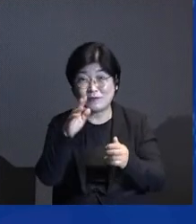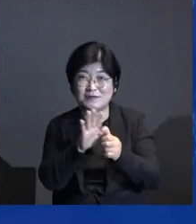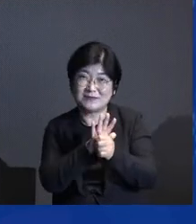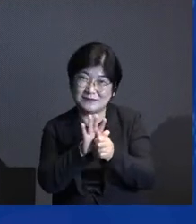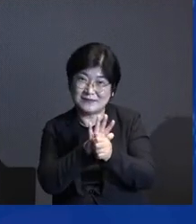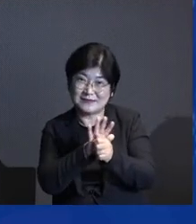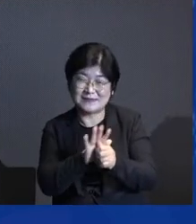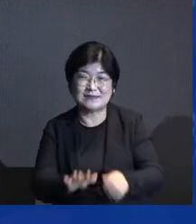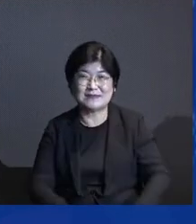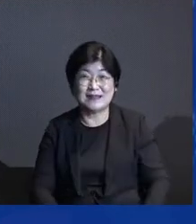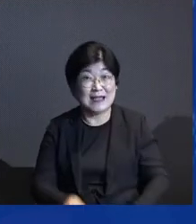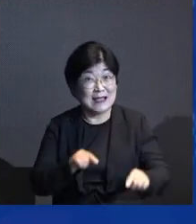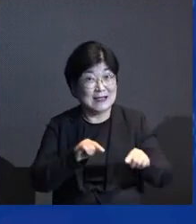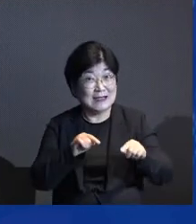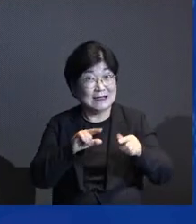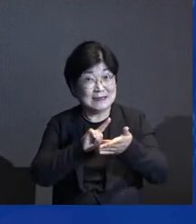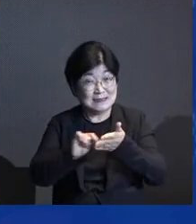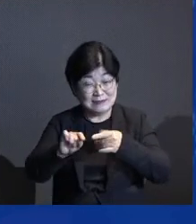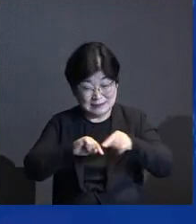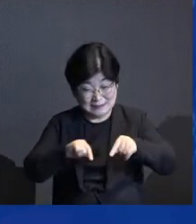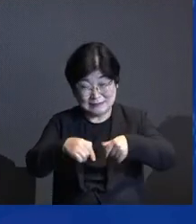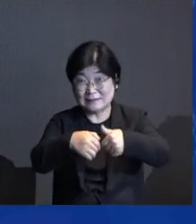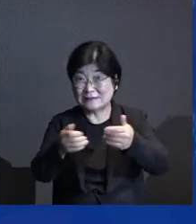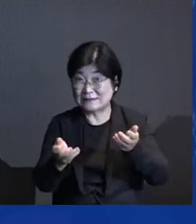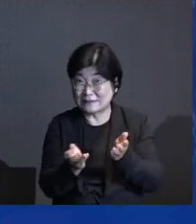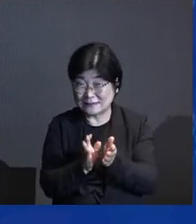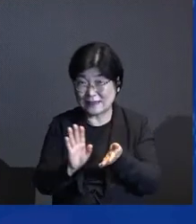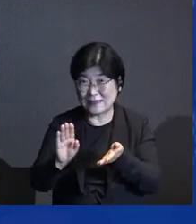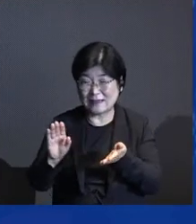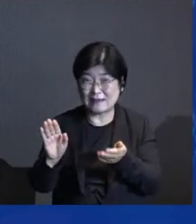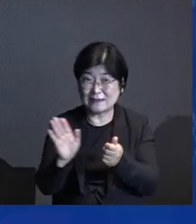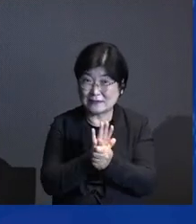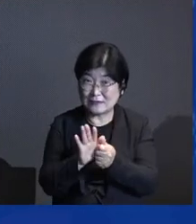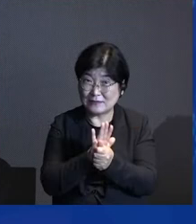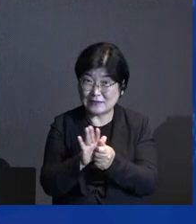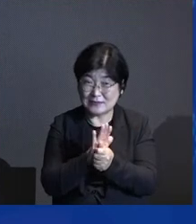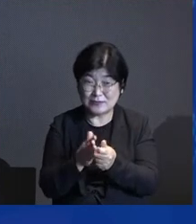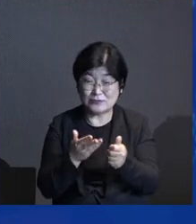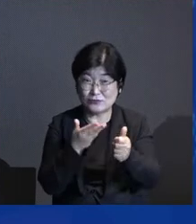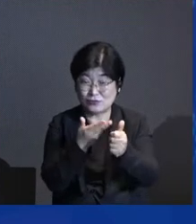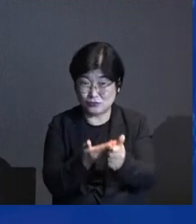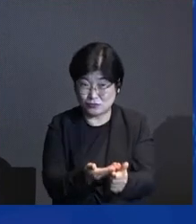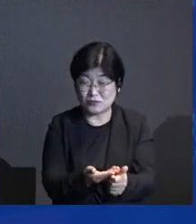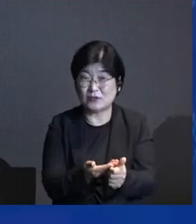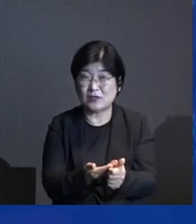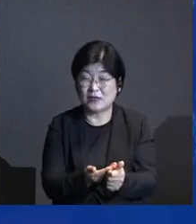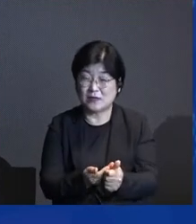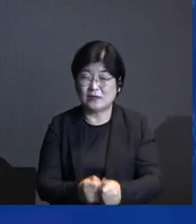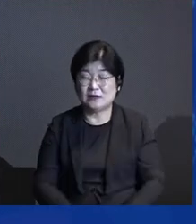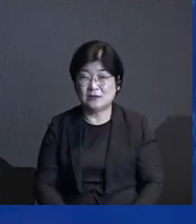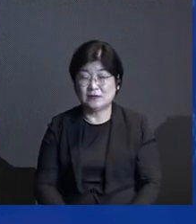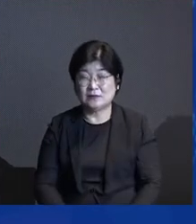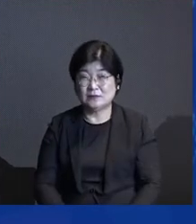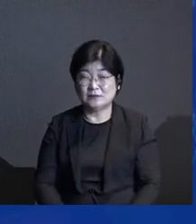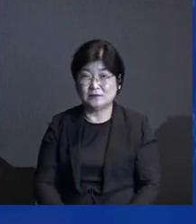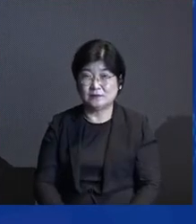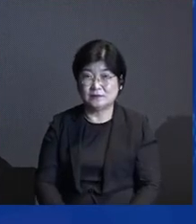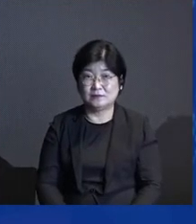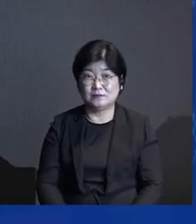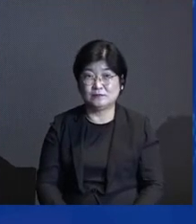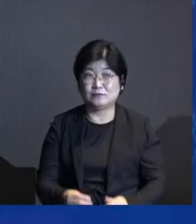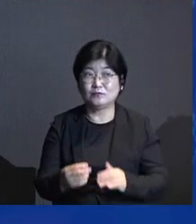municipality consist of community center, daycare, medical center and rehabilitation, and home